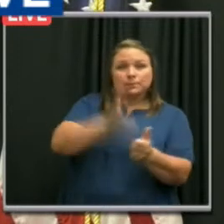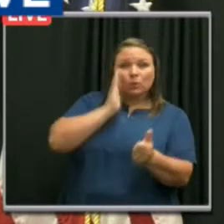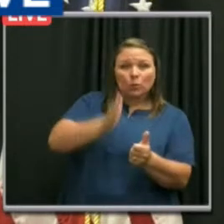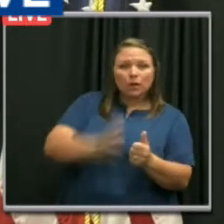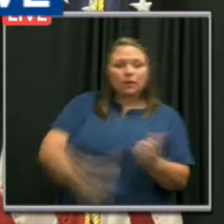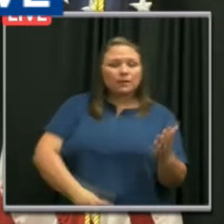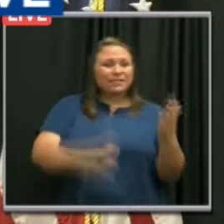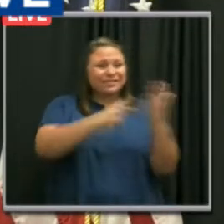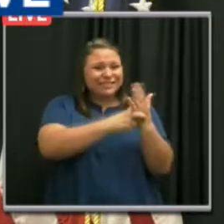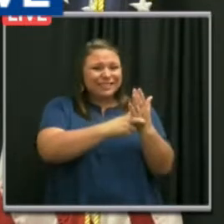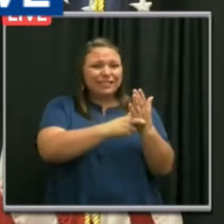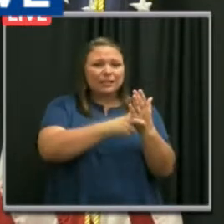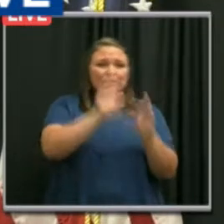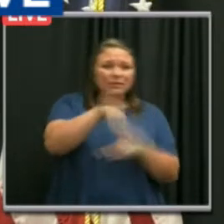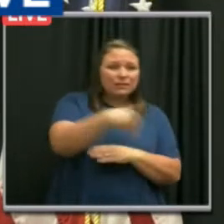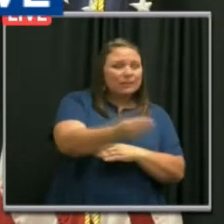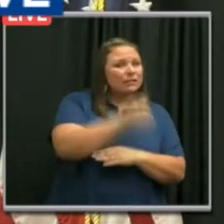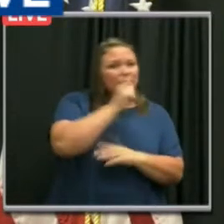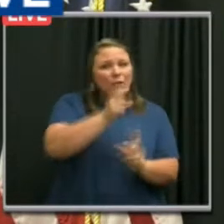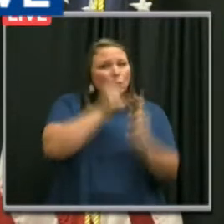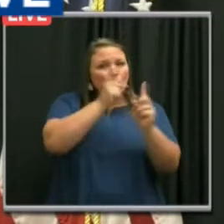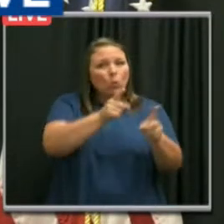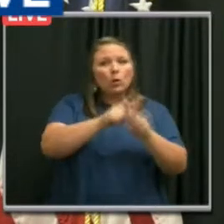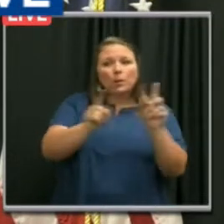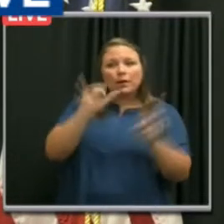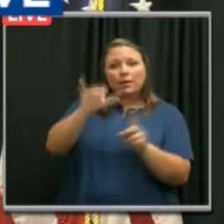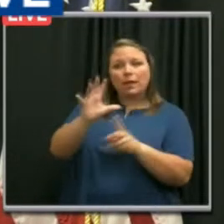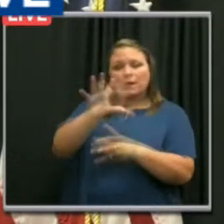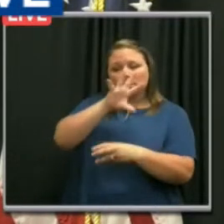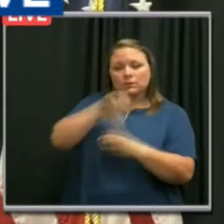fines and citations is not the goal, but it is part of a